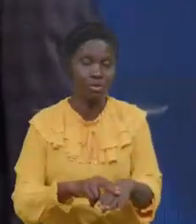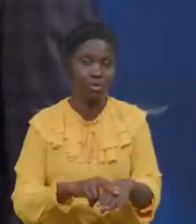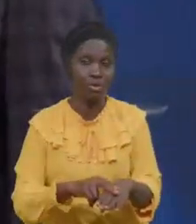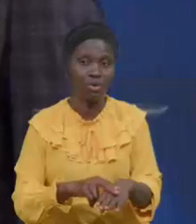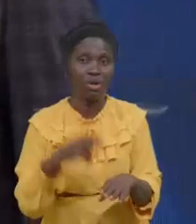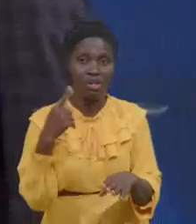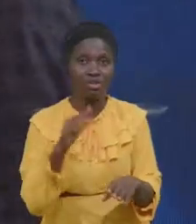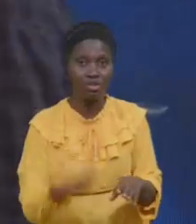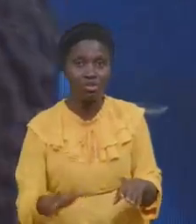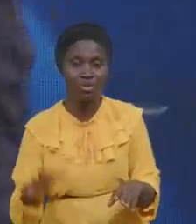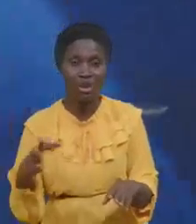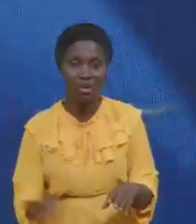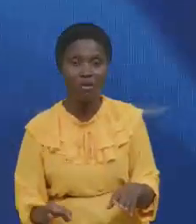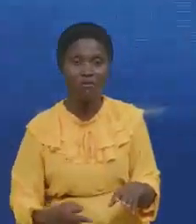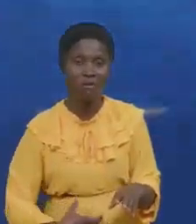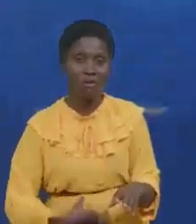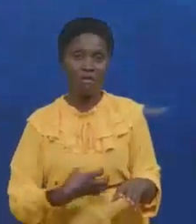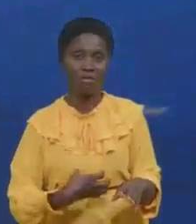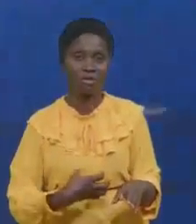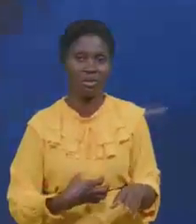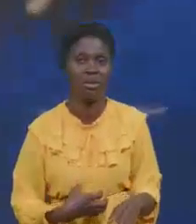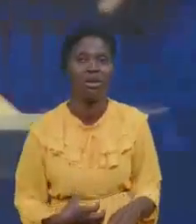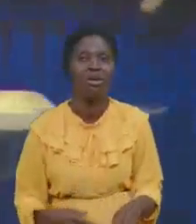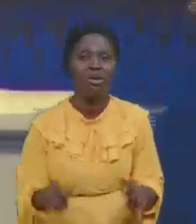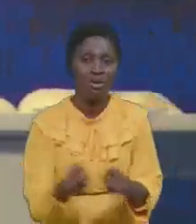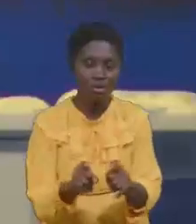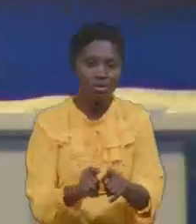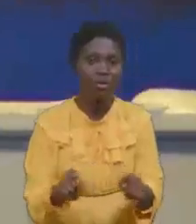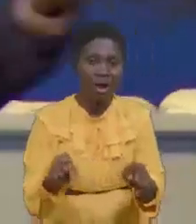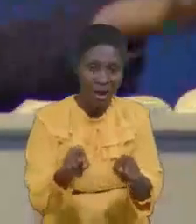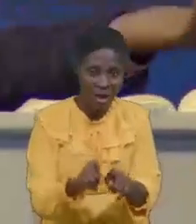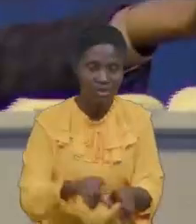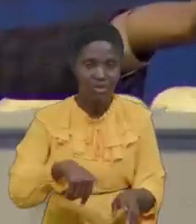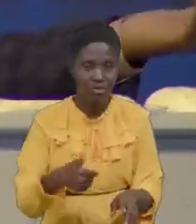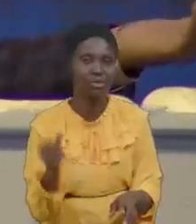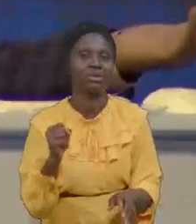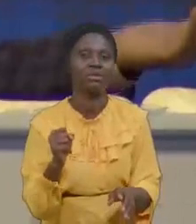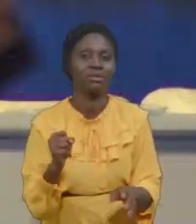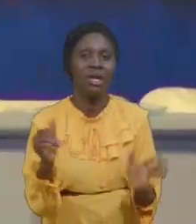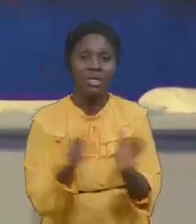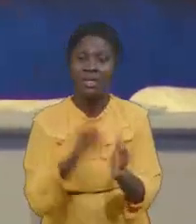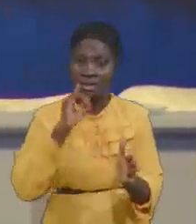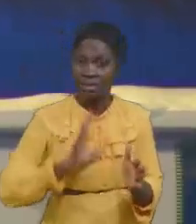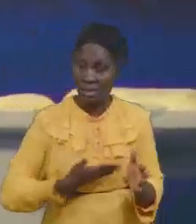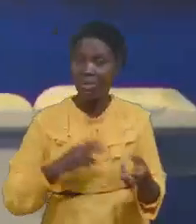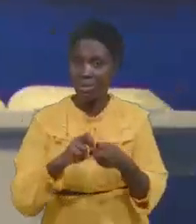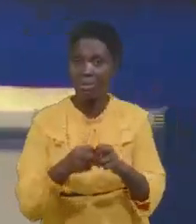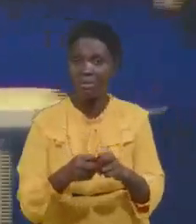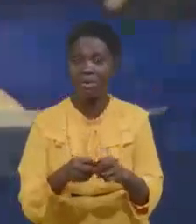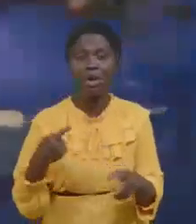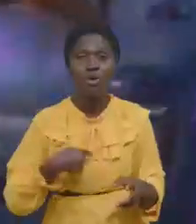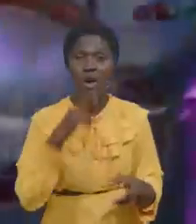the children of wrath, even as others. That's a problem. We were